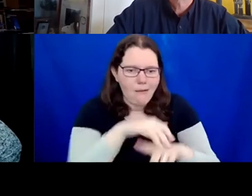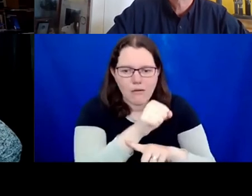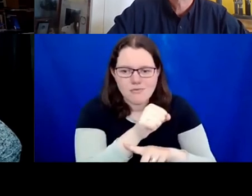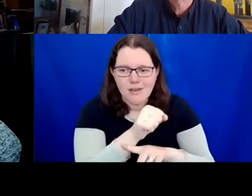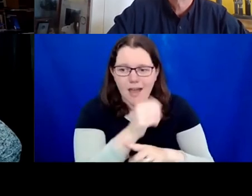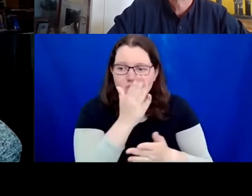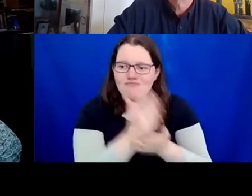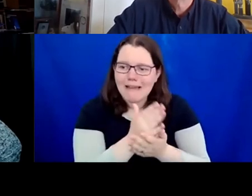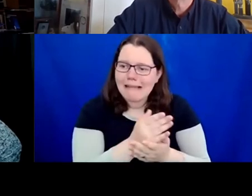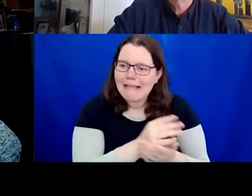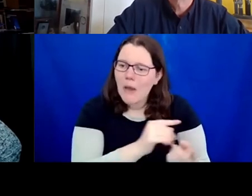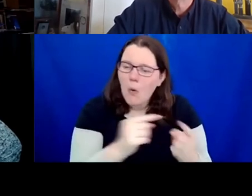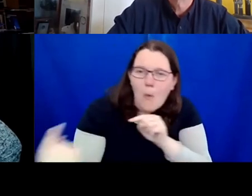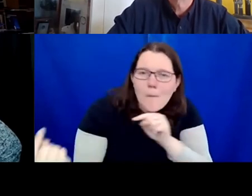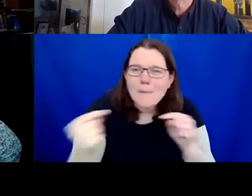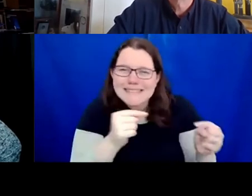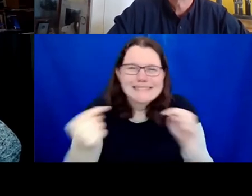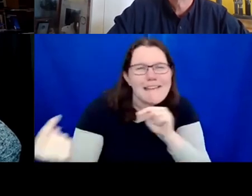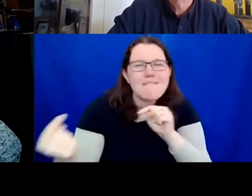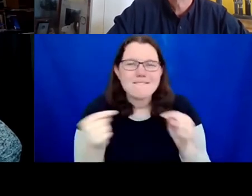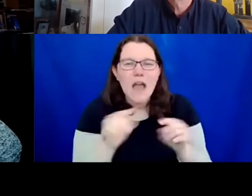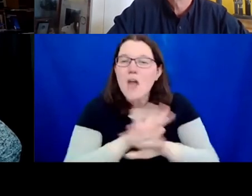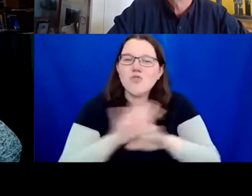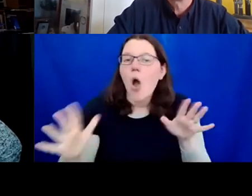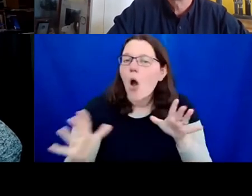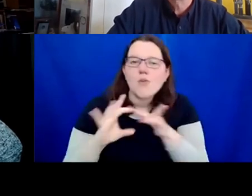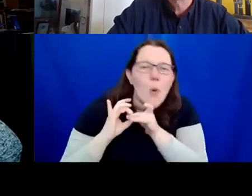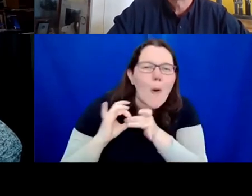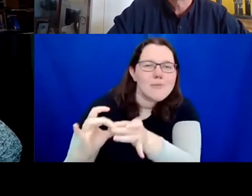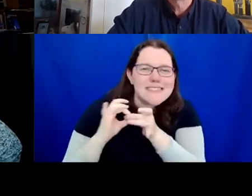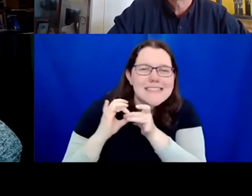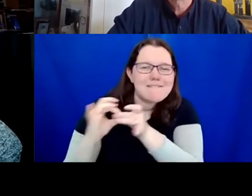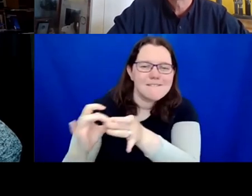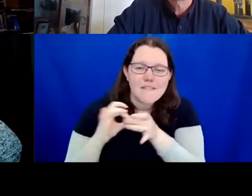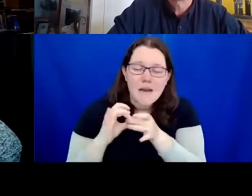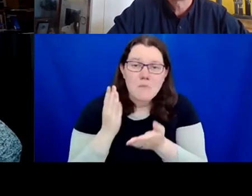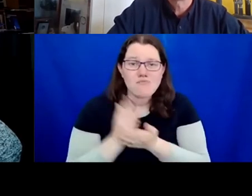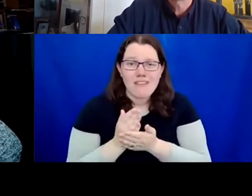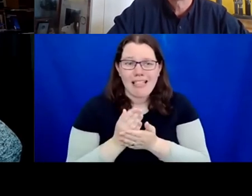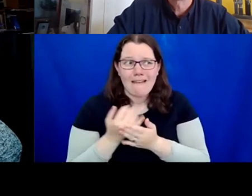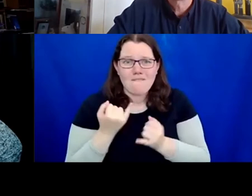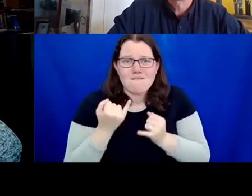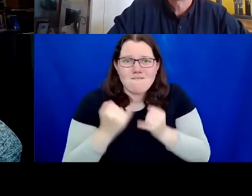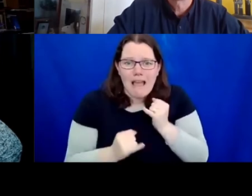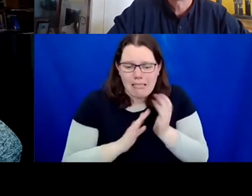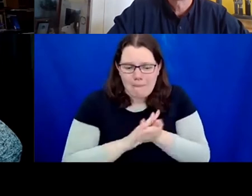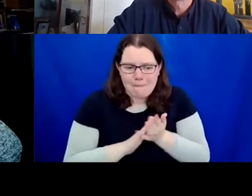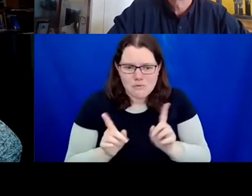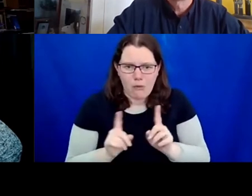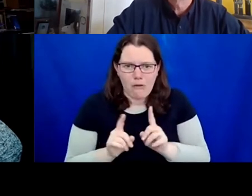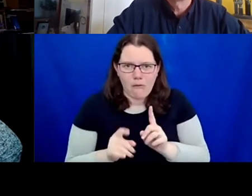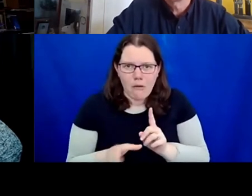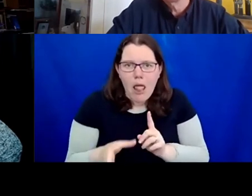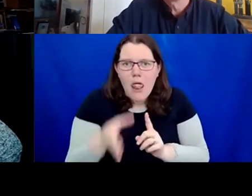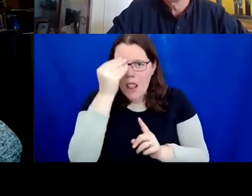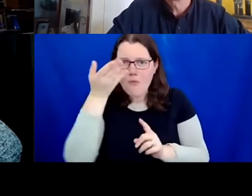to our failures as much as we could have done. Whereas failure is actually just learning, and it's sharing learning. And in